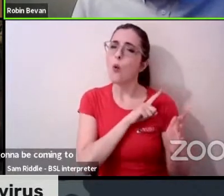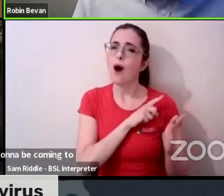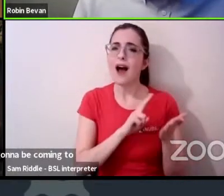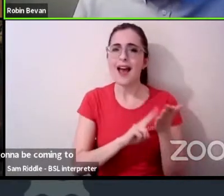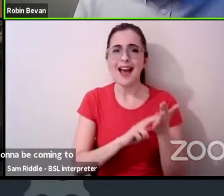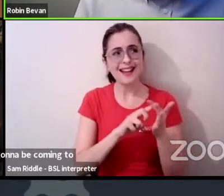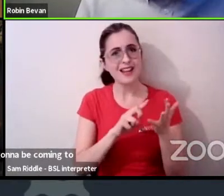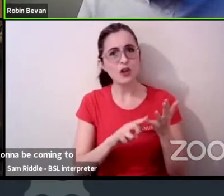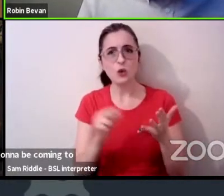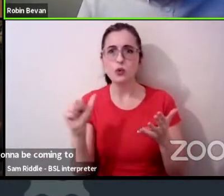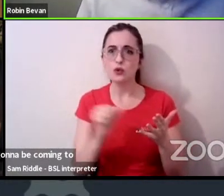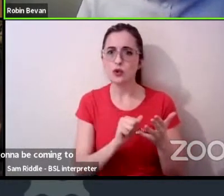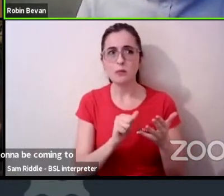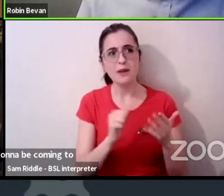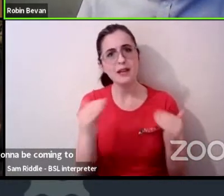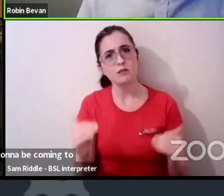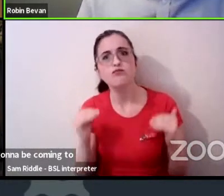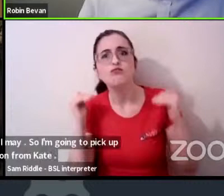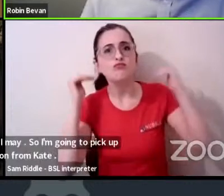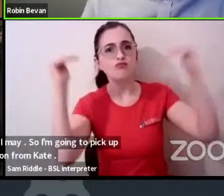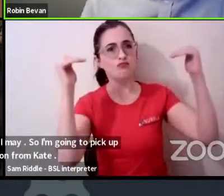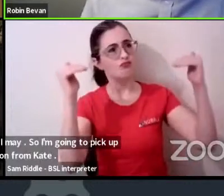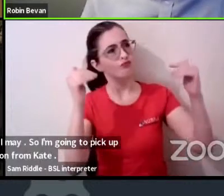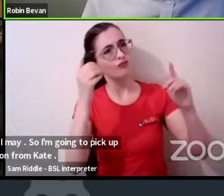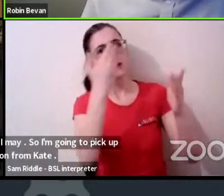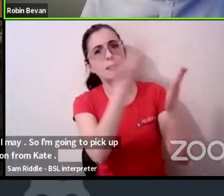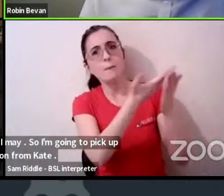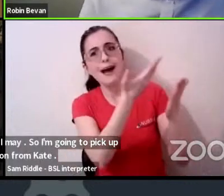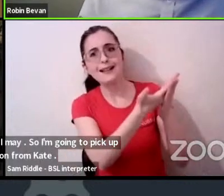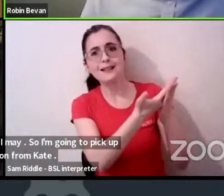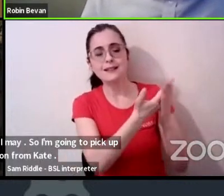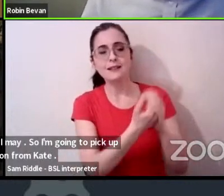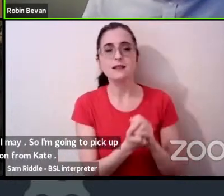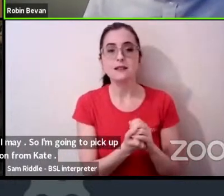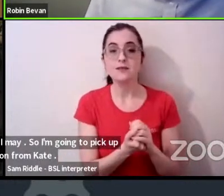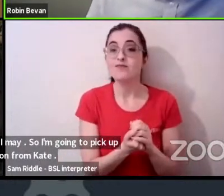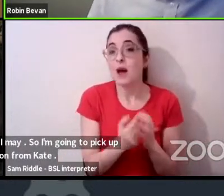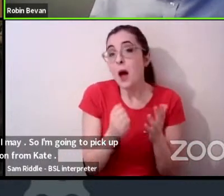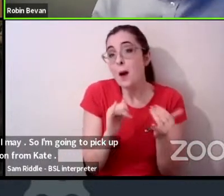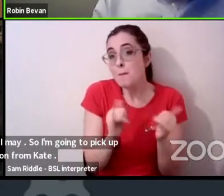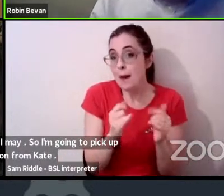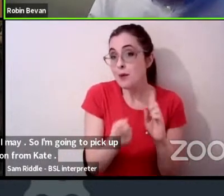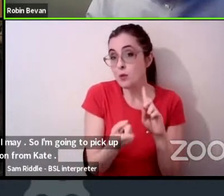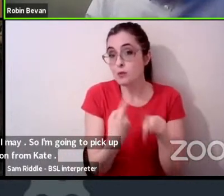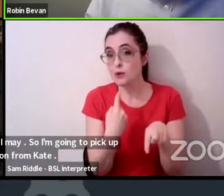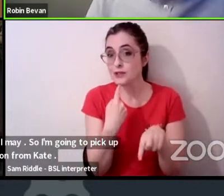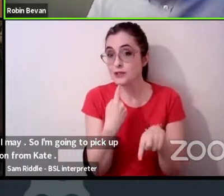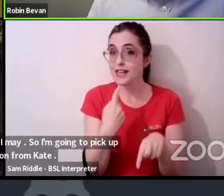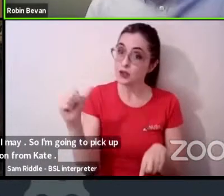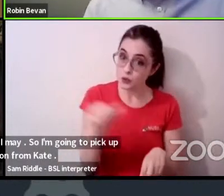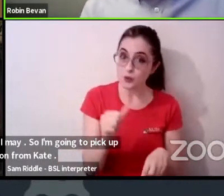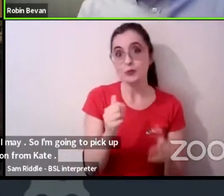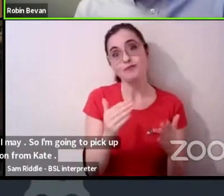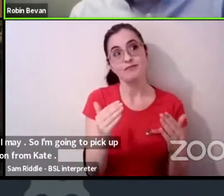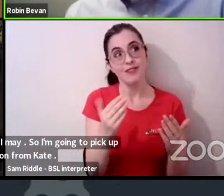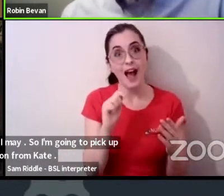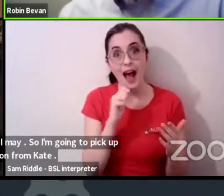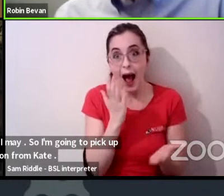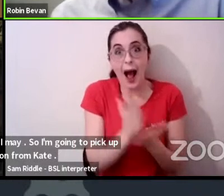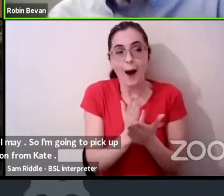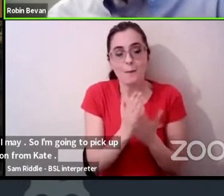this a high-profile demand? Well, Kevin, you might tell us in a moment, we are making it a high-profile demand, but that's the question from